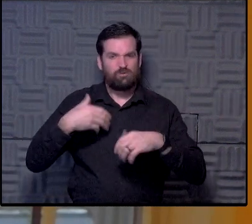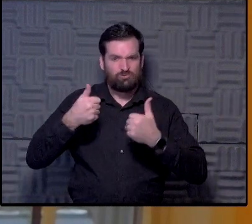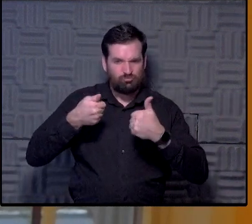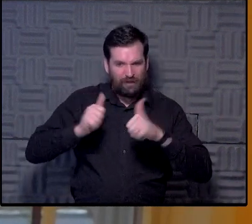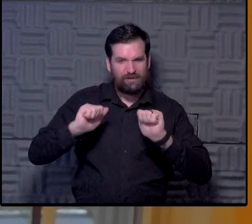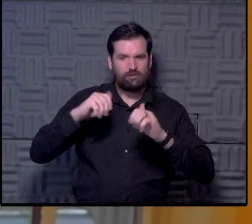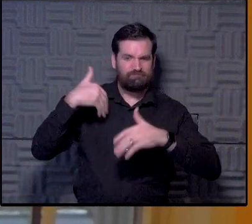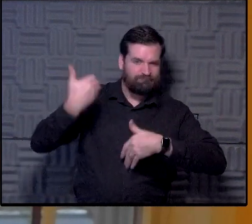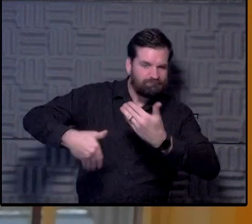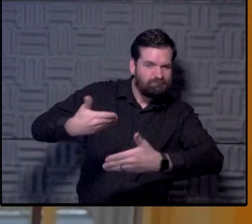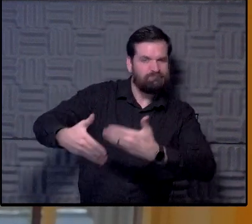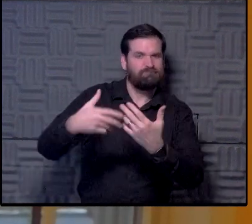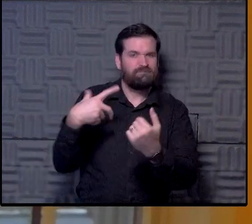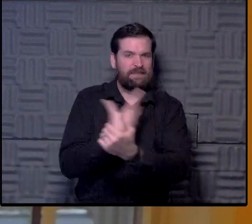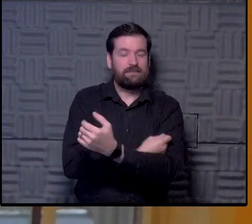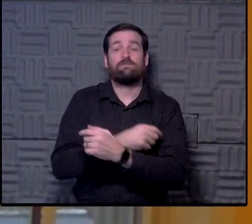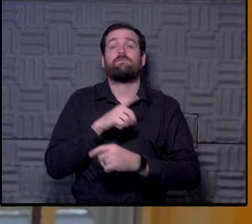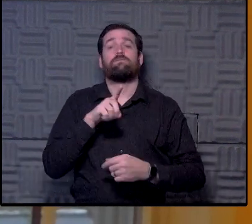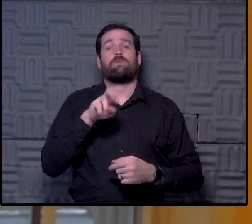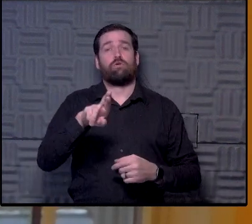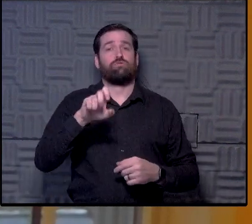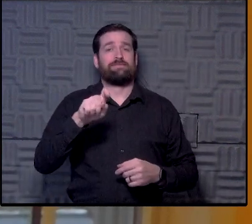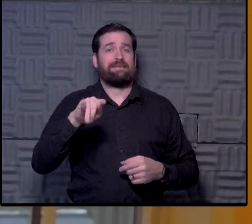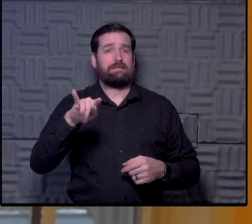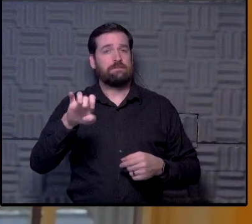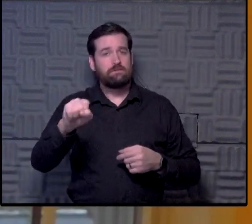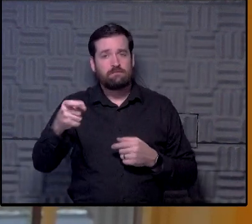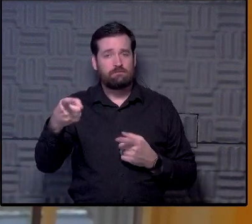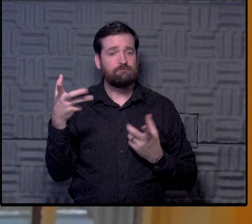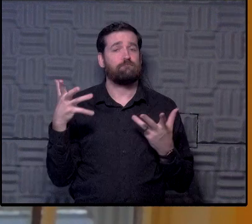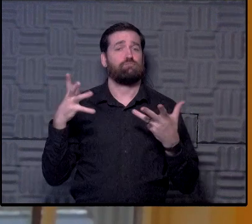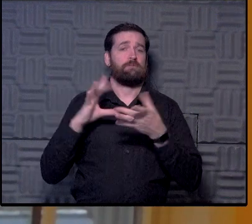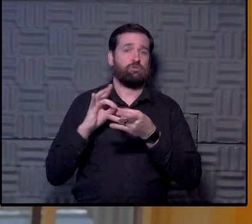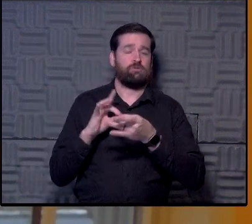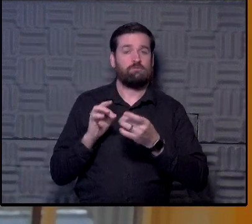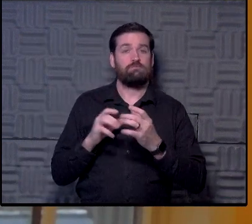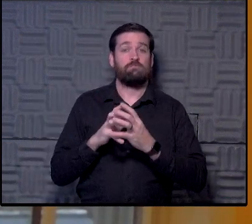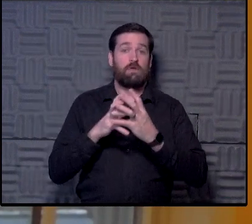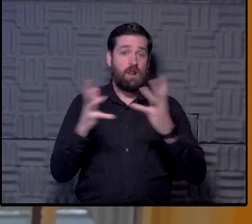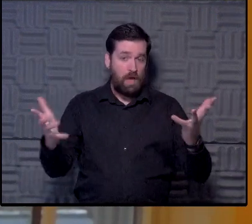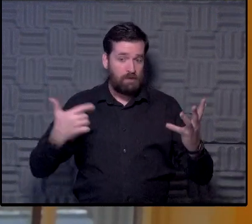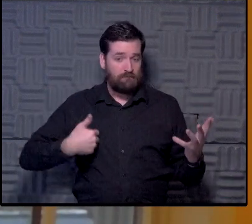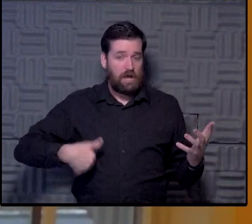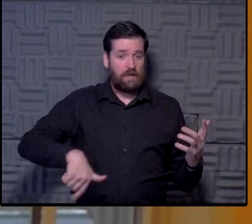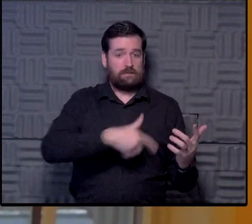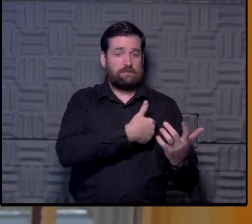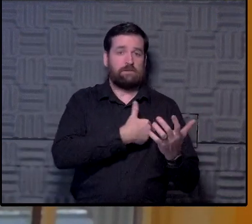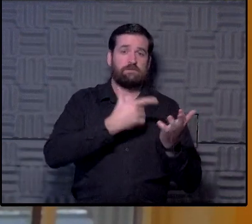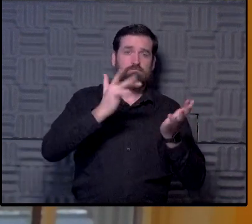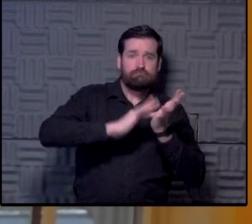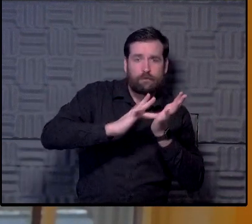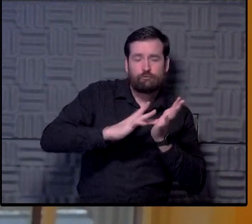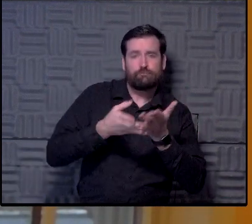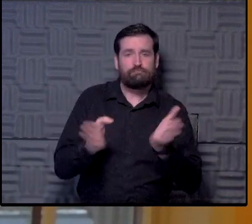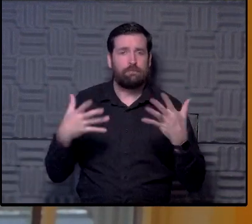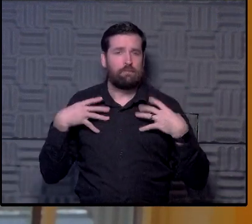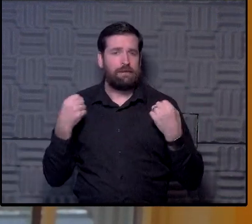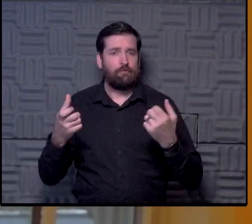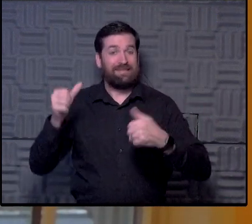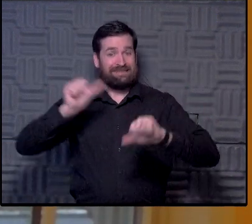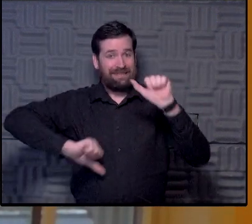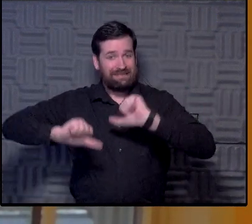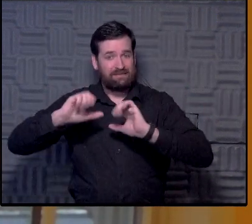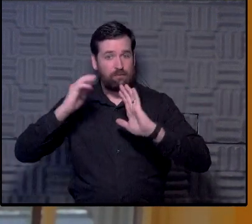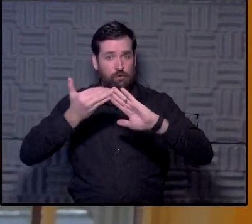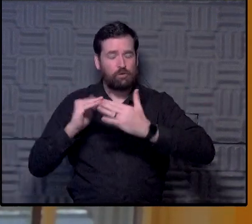And like I think Dr. Stites, you have said, a lot of us in the scientific and medical and public health community